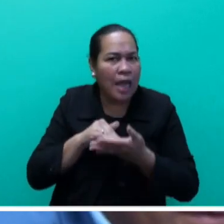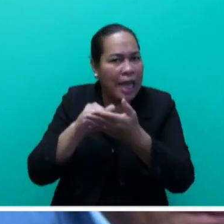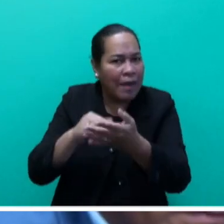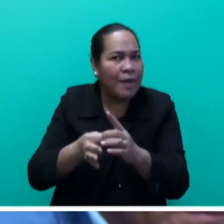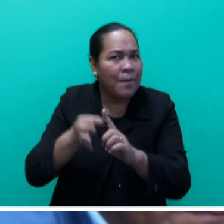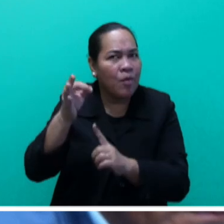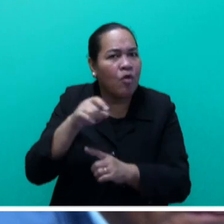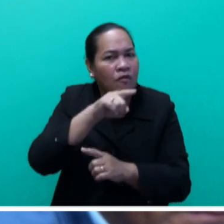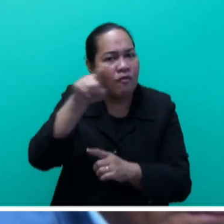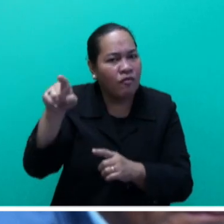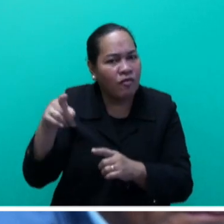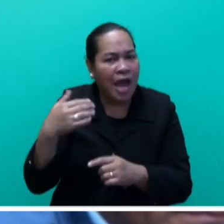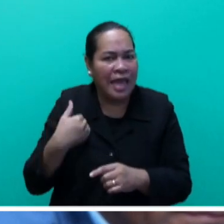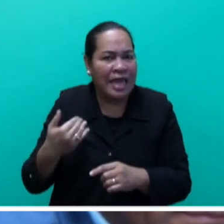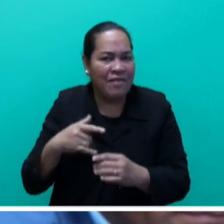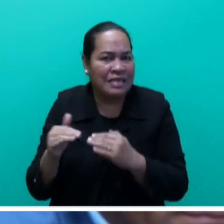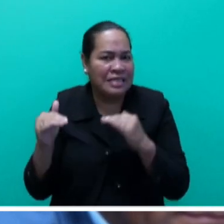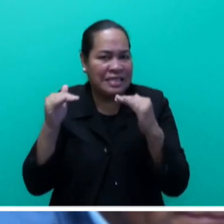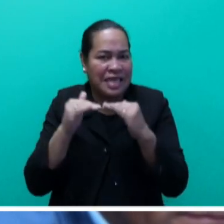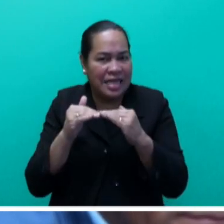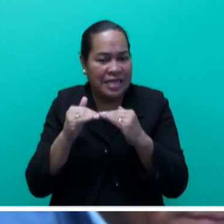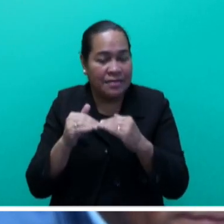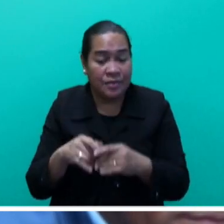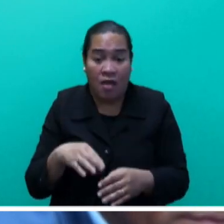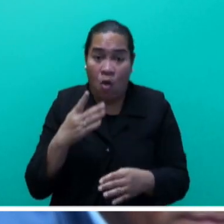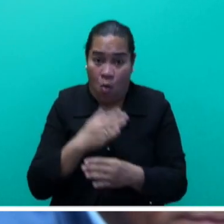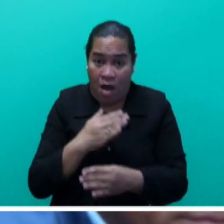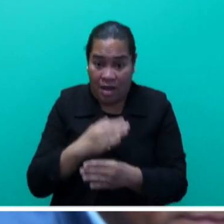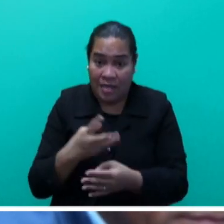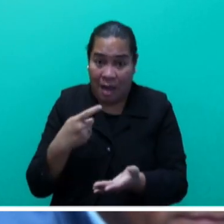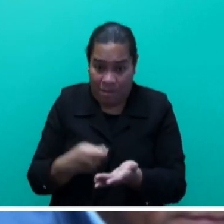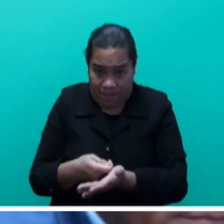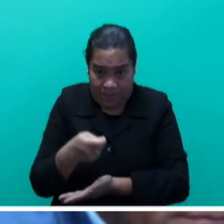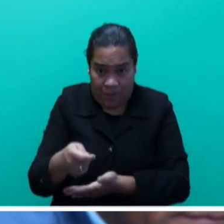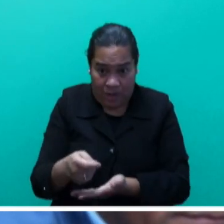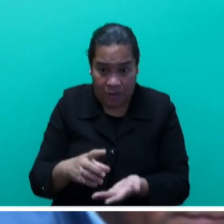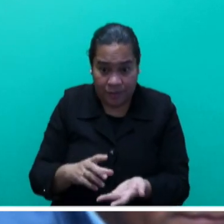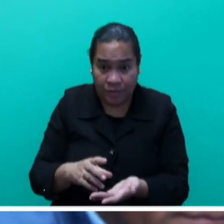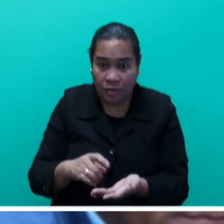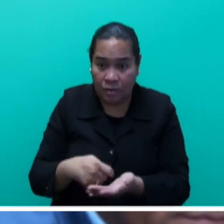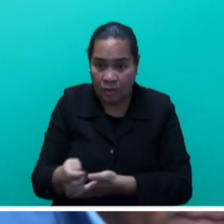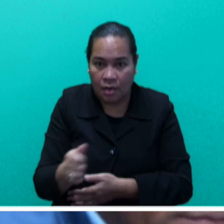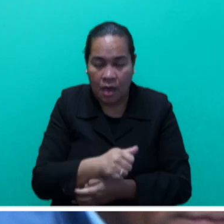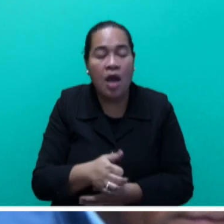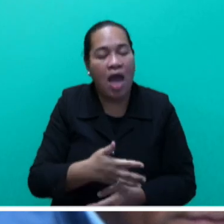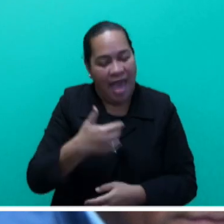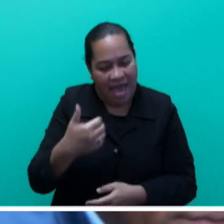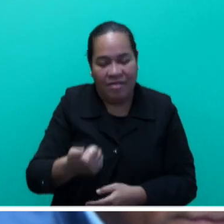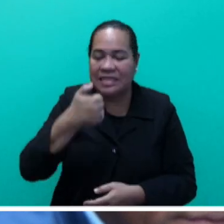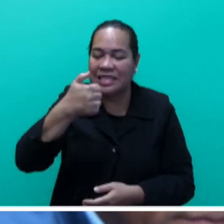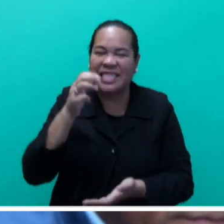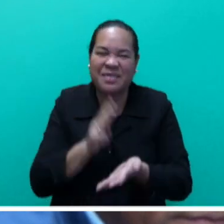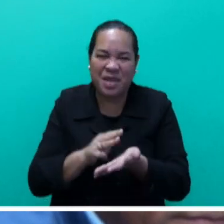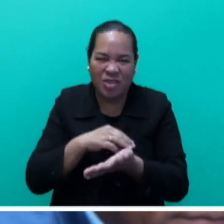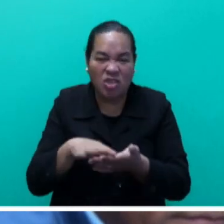Workmen's compensation. Mr. Speaker, sir, on workers' compensation, the Ministry has been allocated 6 million for no-fault